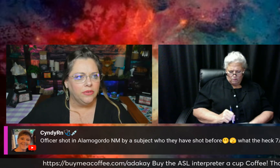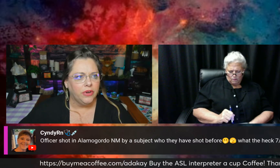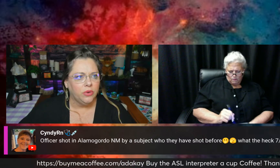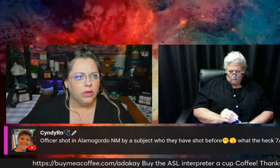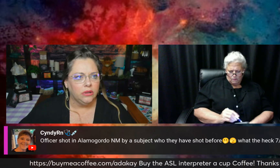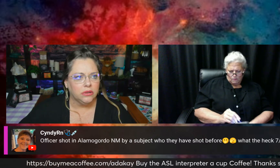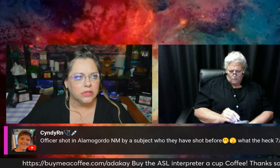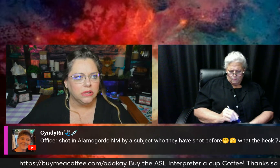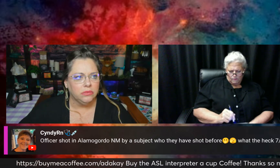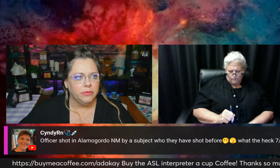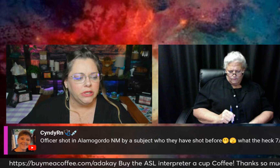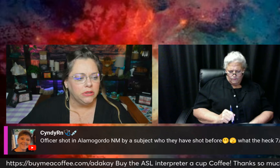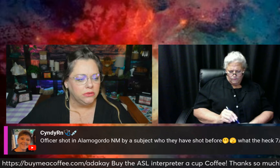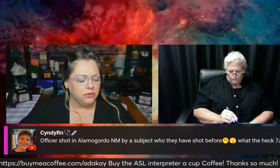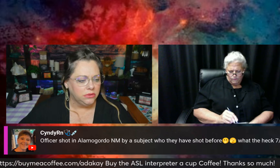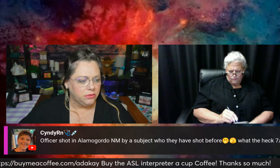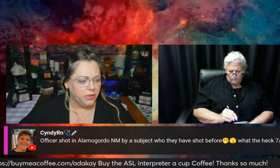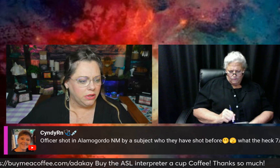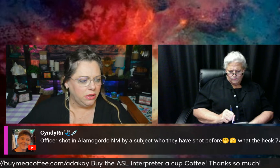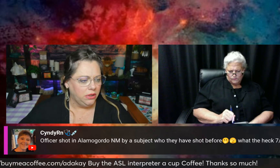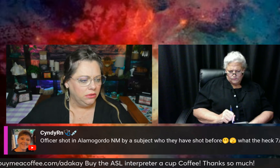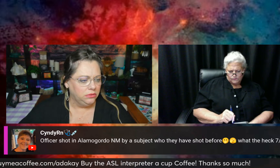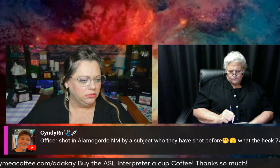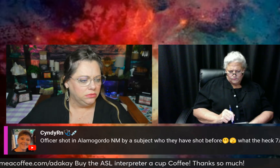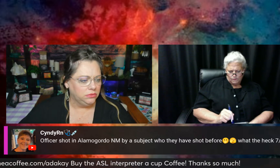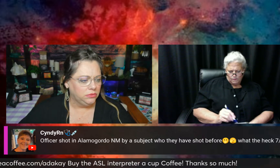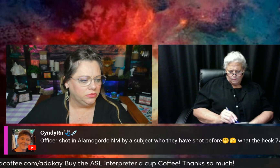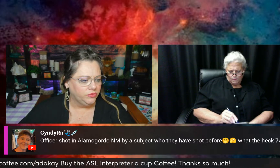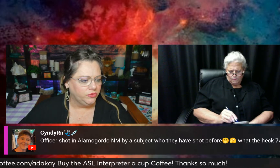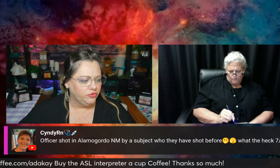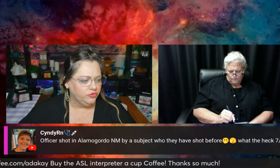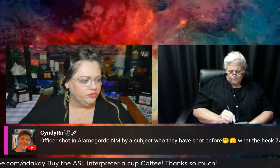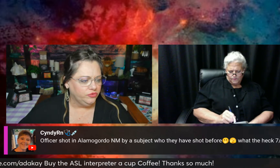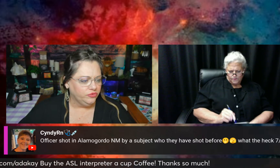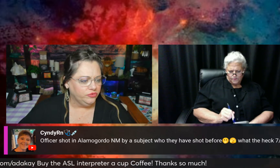I've got to find a way to look this up. Let me come down here.